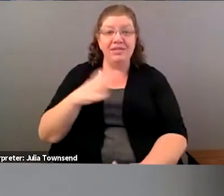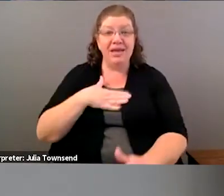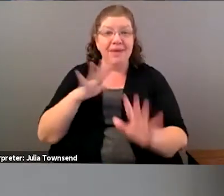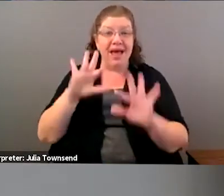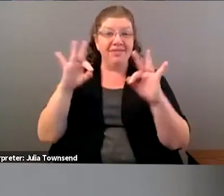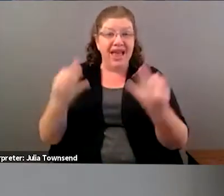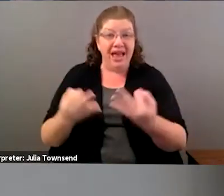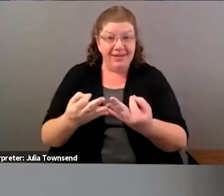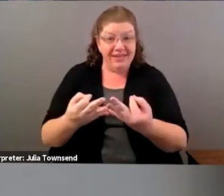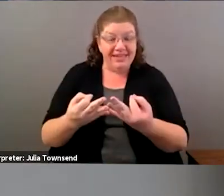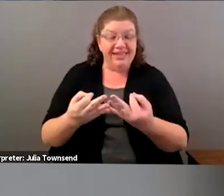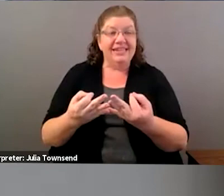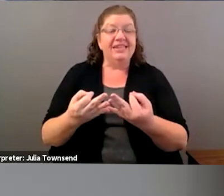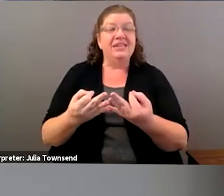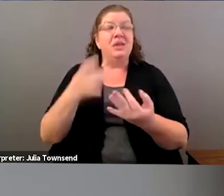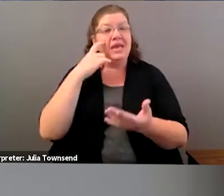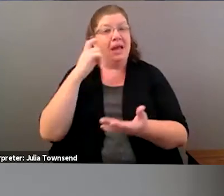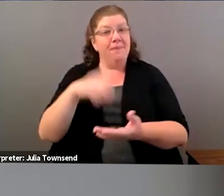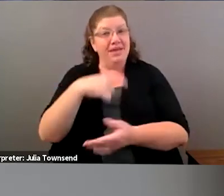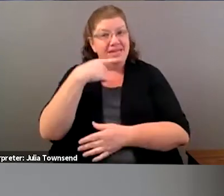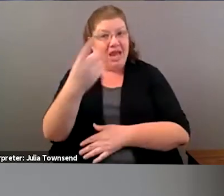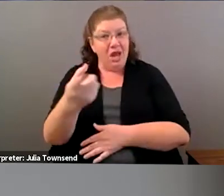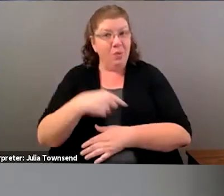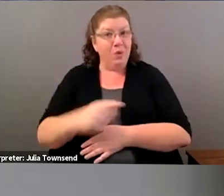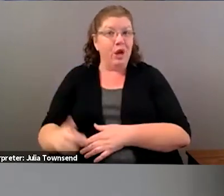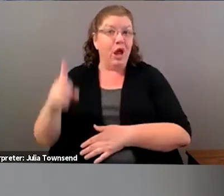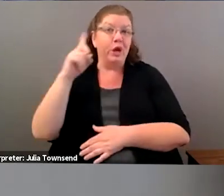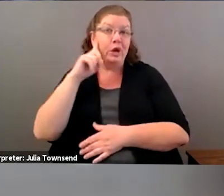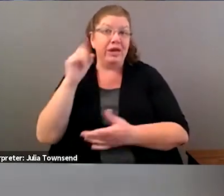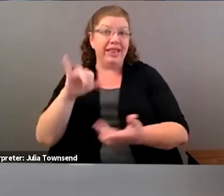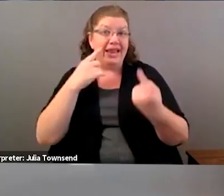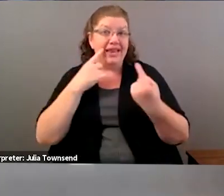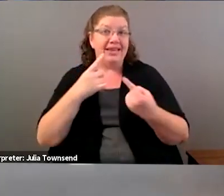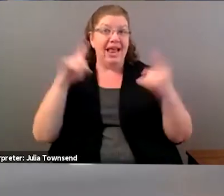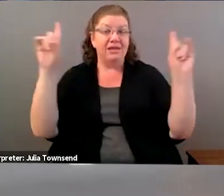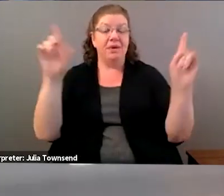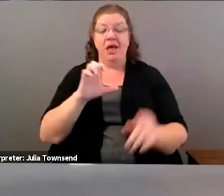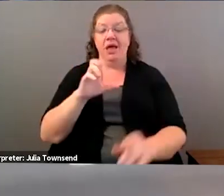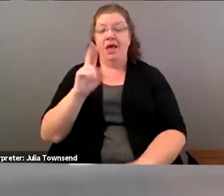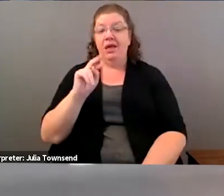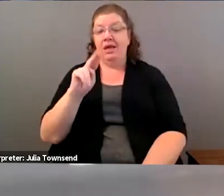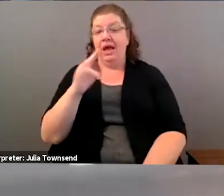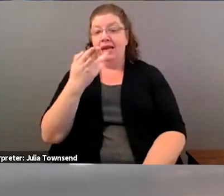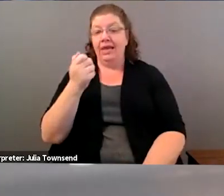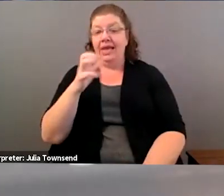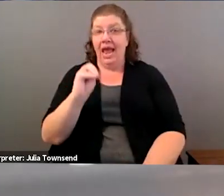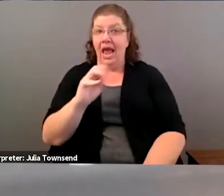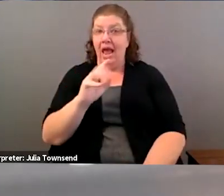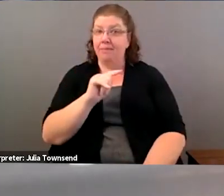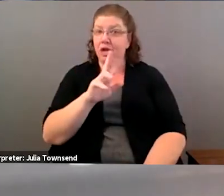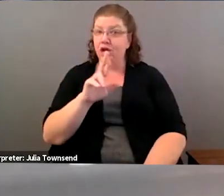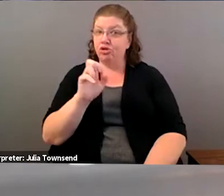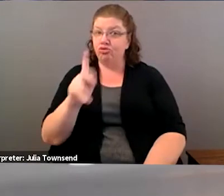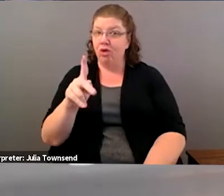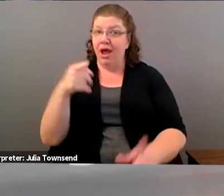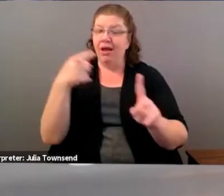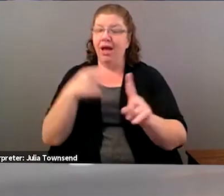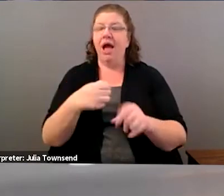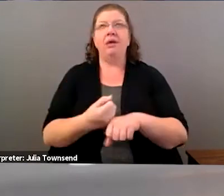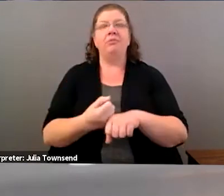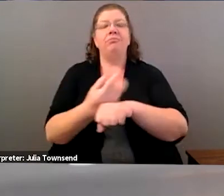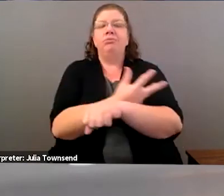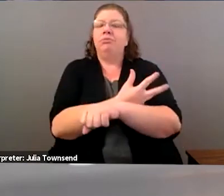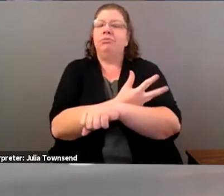So I think I must tell you that when I heard about this announcement of the Cunningham track in particular, I got chills